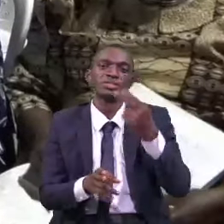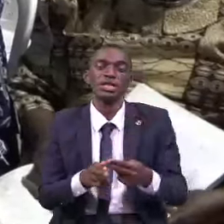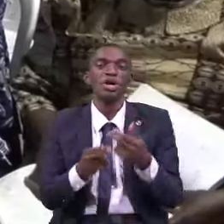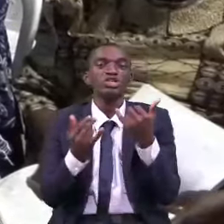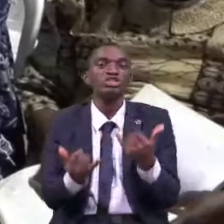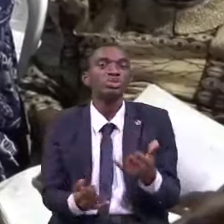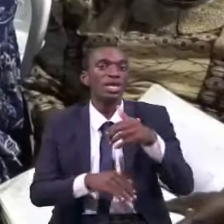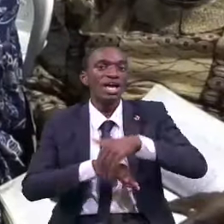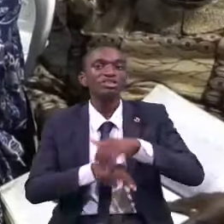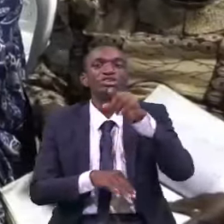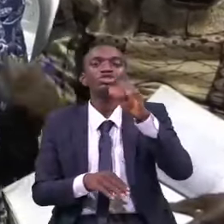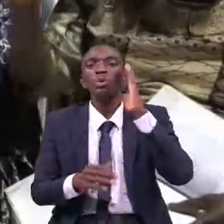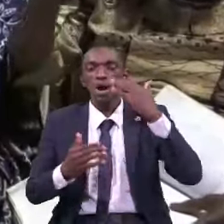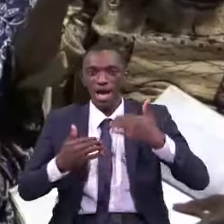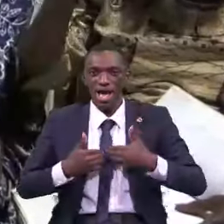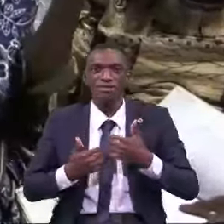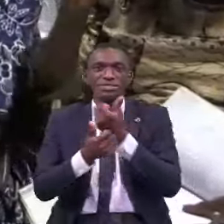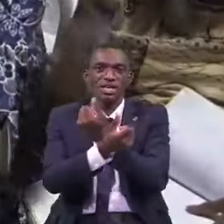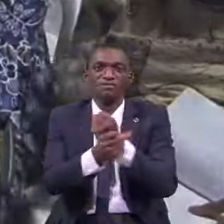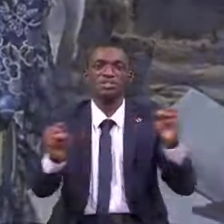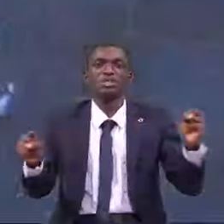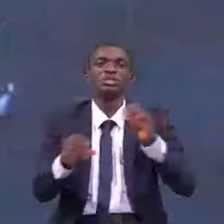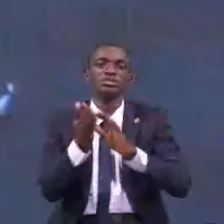Tonight you'll have salvation.